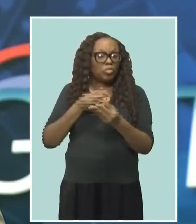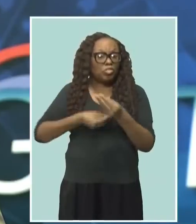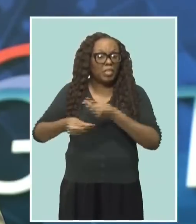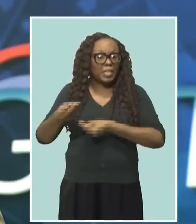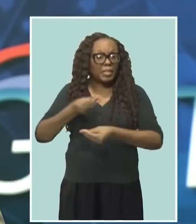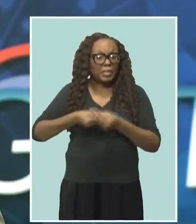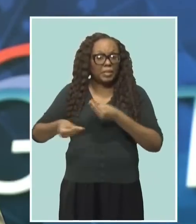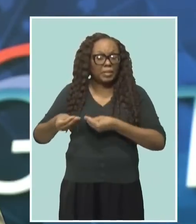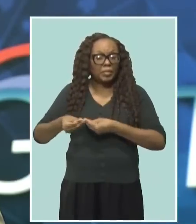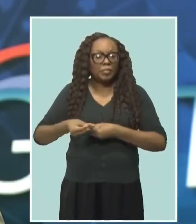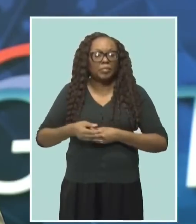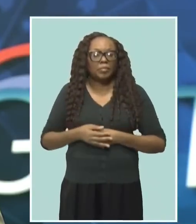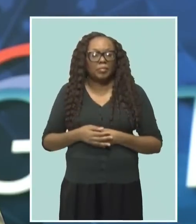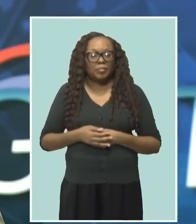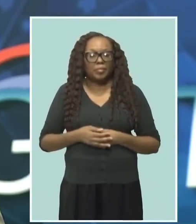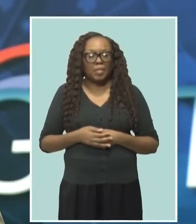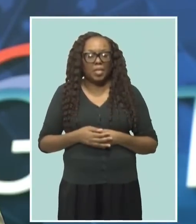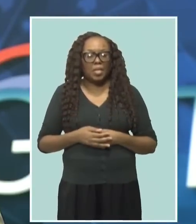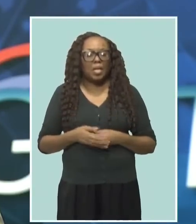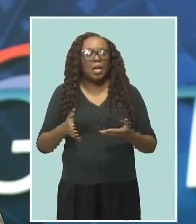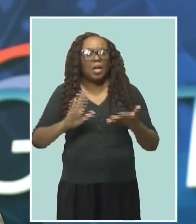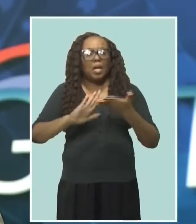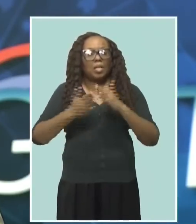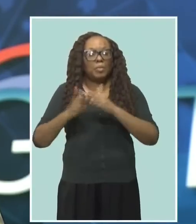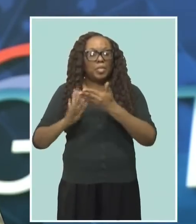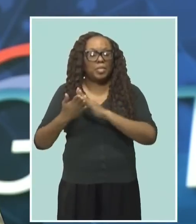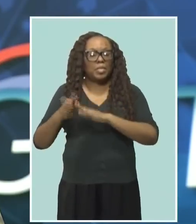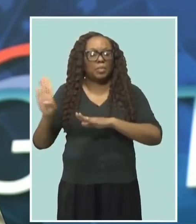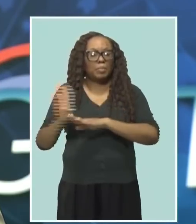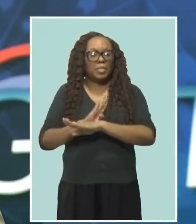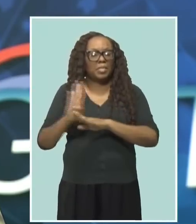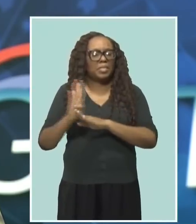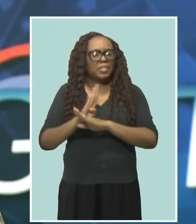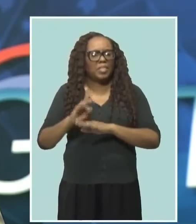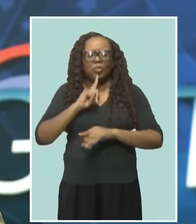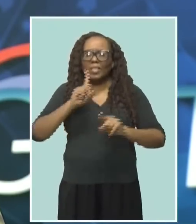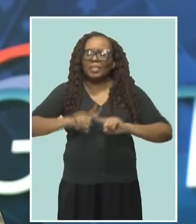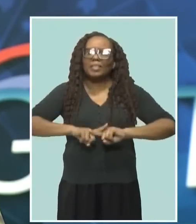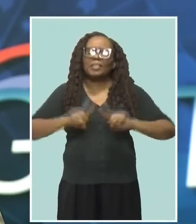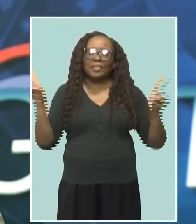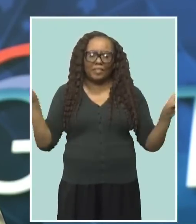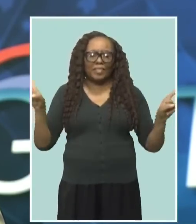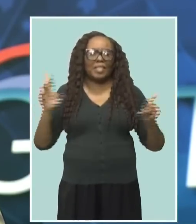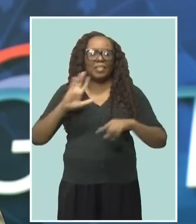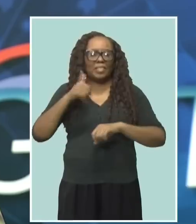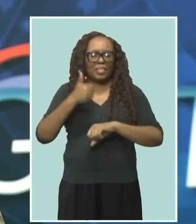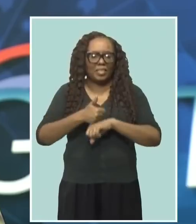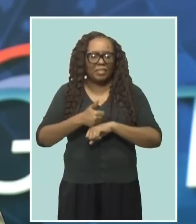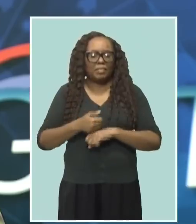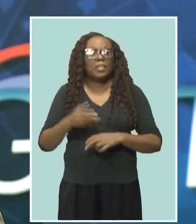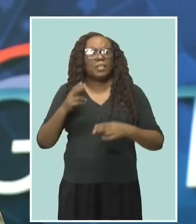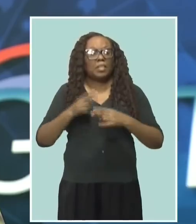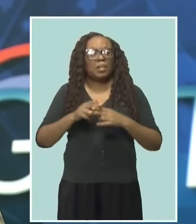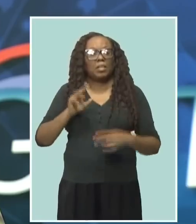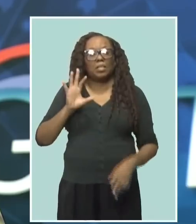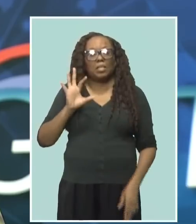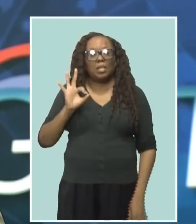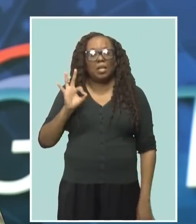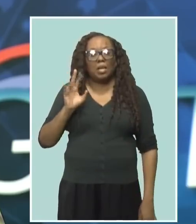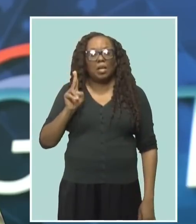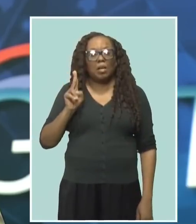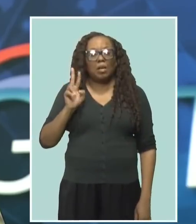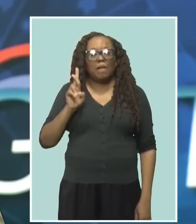A community business with a difference has opened its doors in St. Thomas. It's Furious Karting, the brainchild of youthful